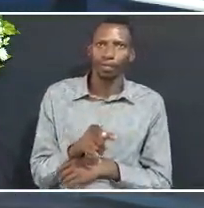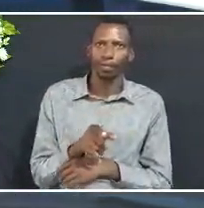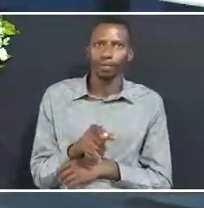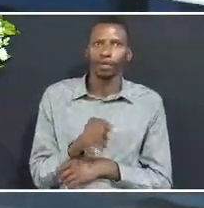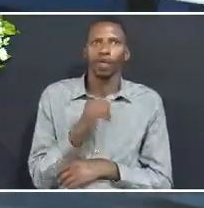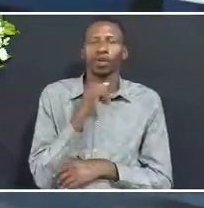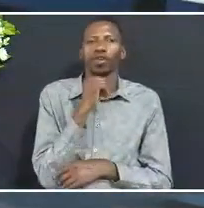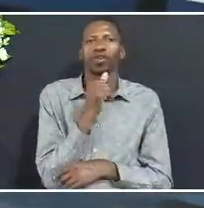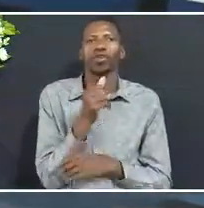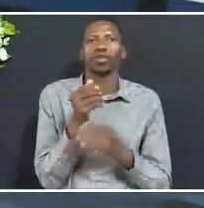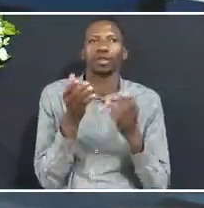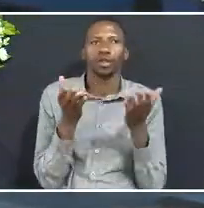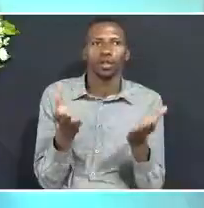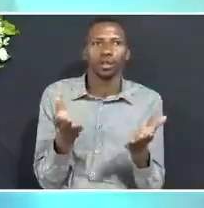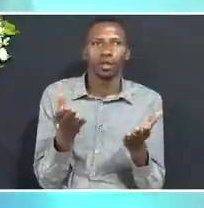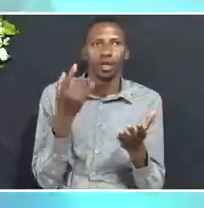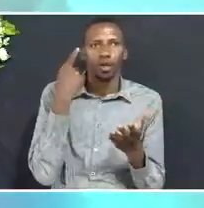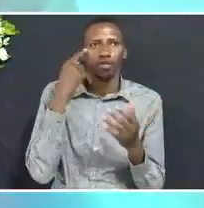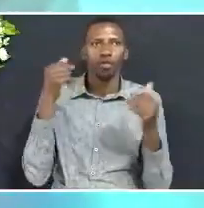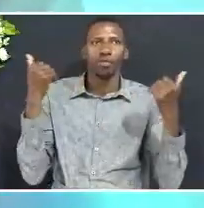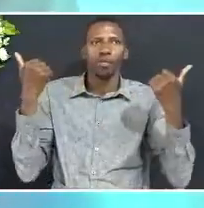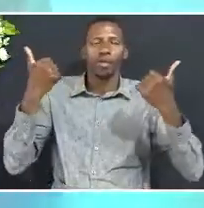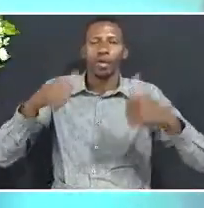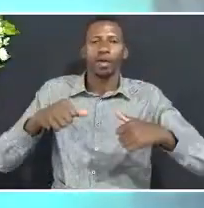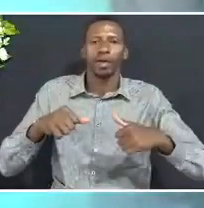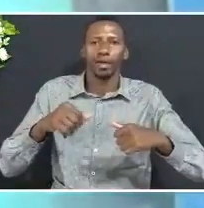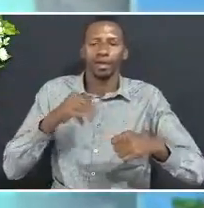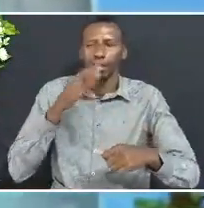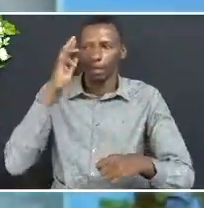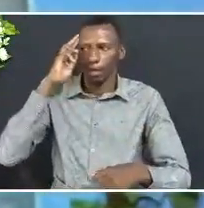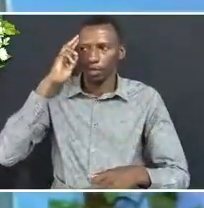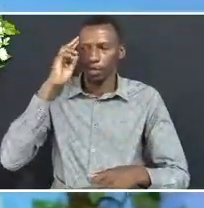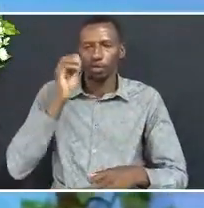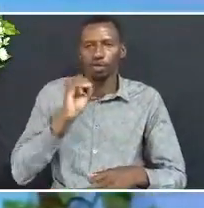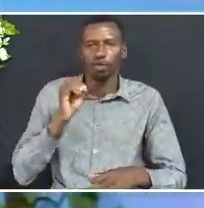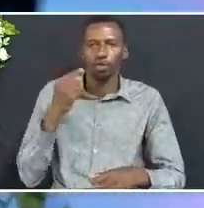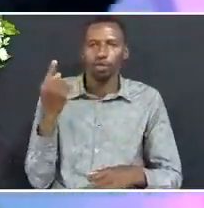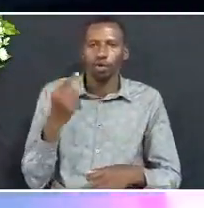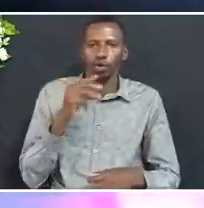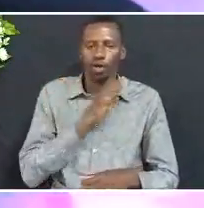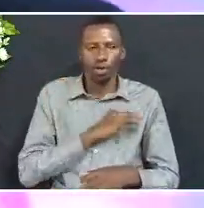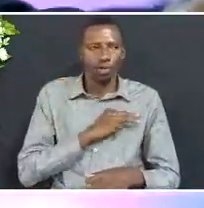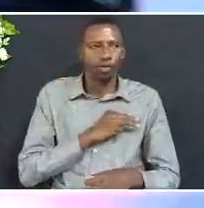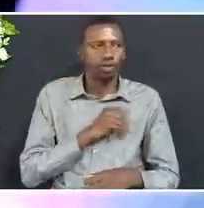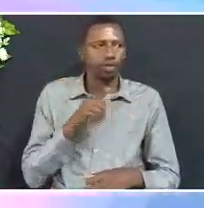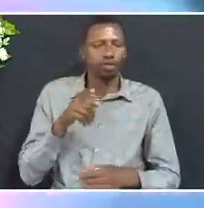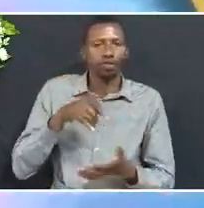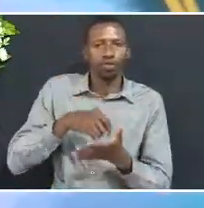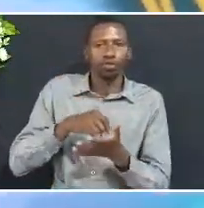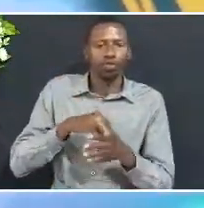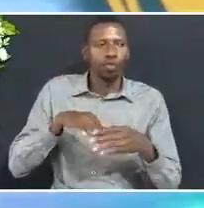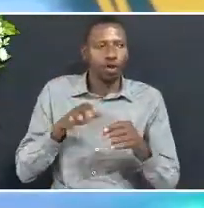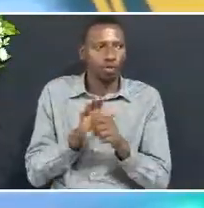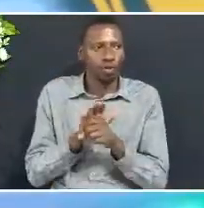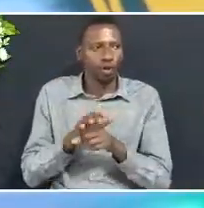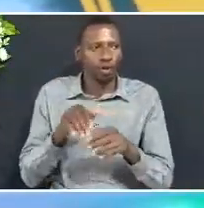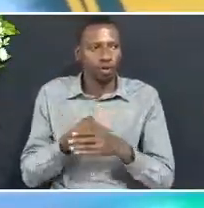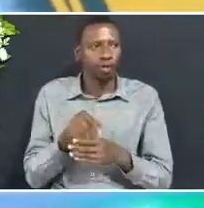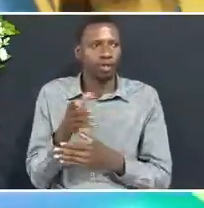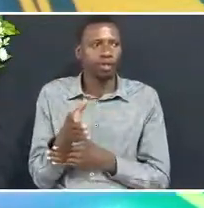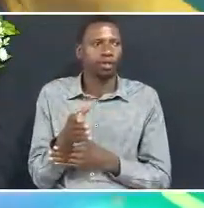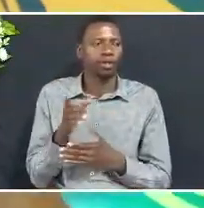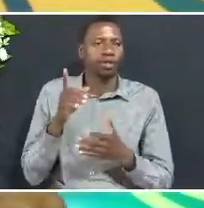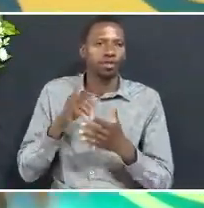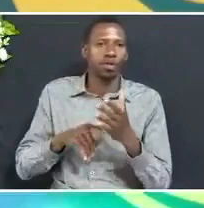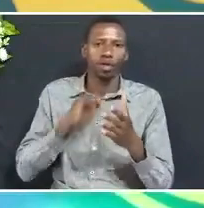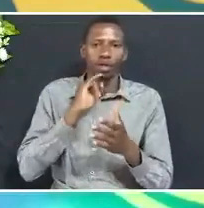is not existing for any other reason other than mission. How much are you involved in this mission? And what is